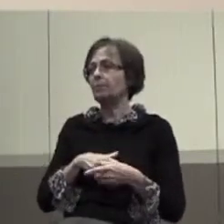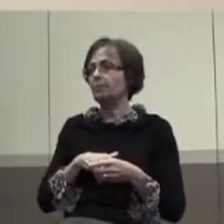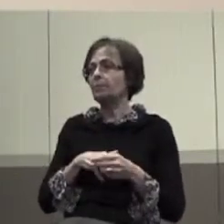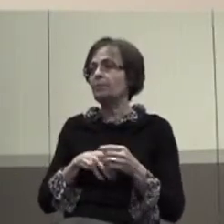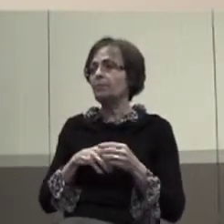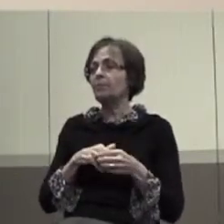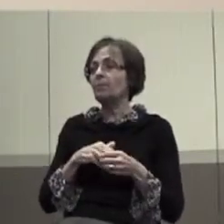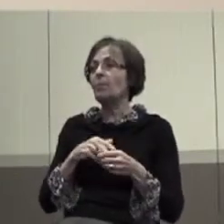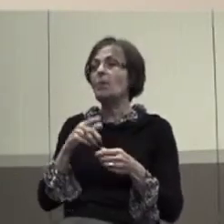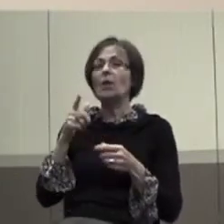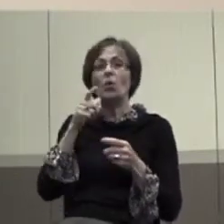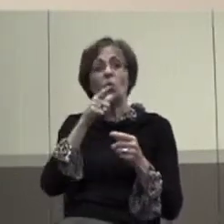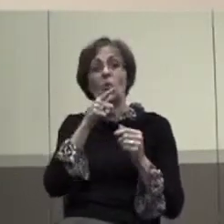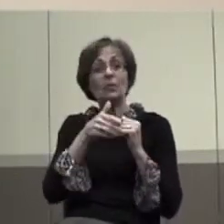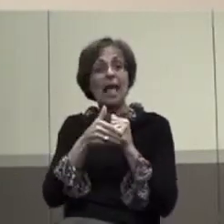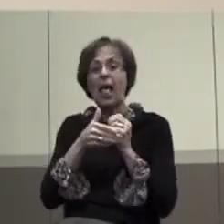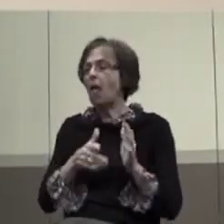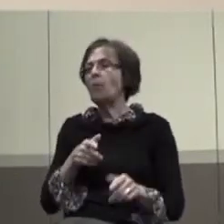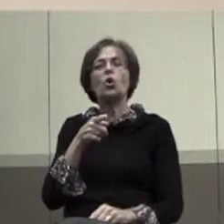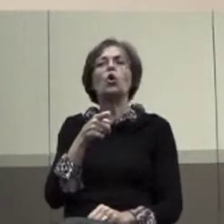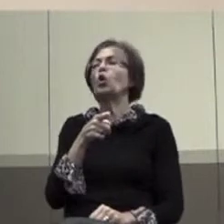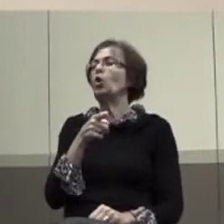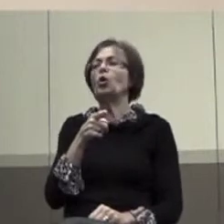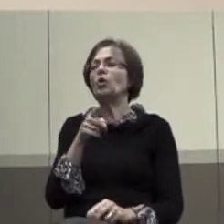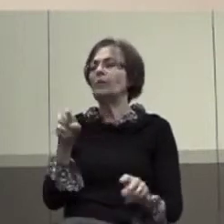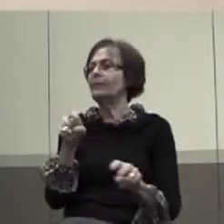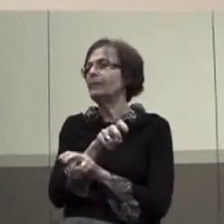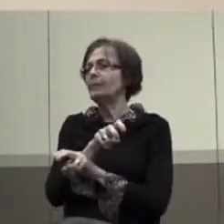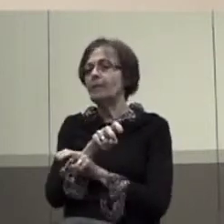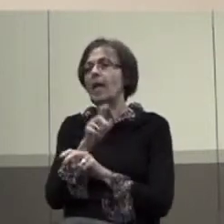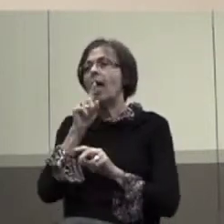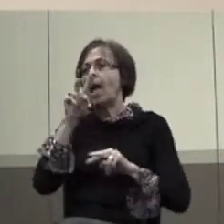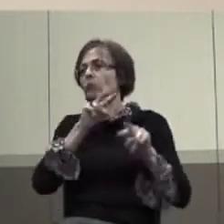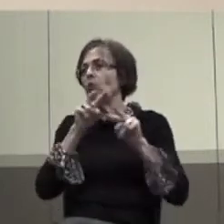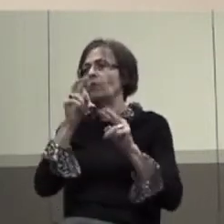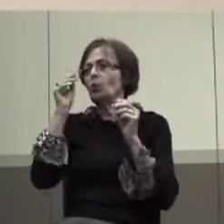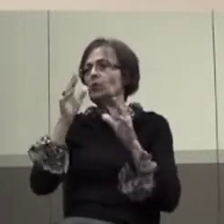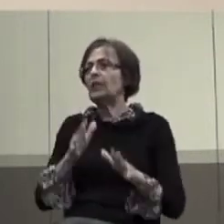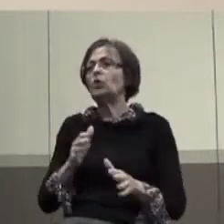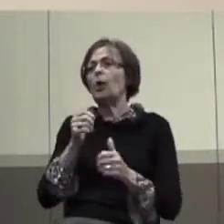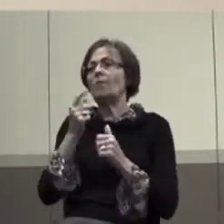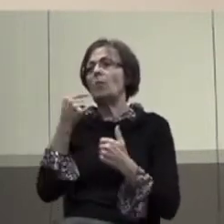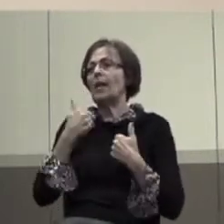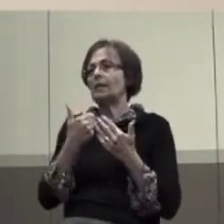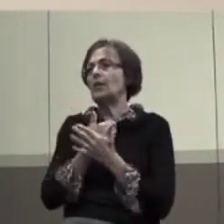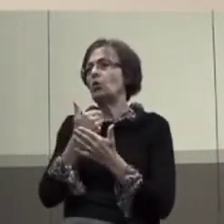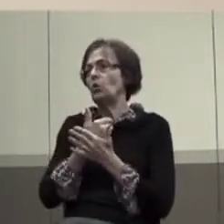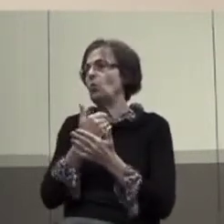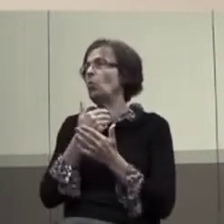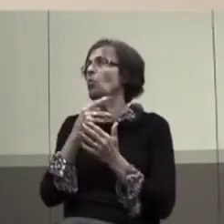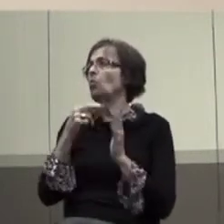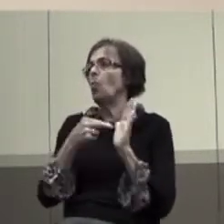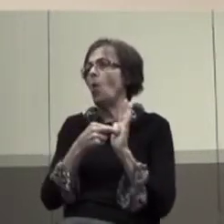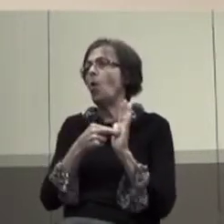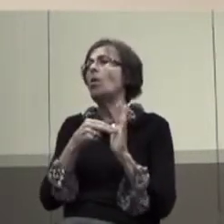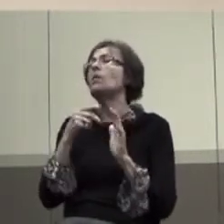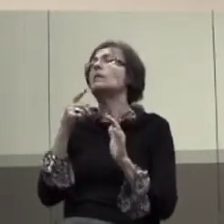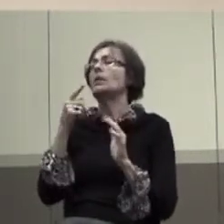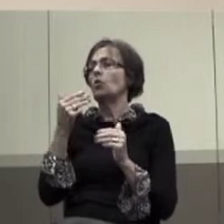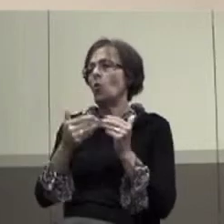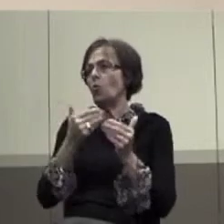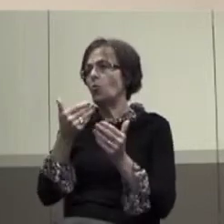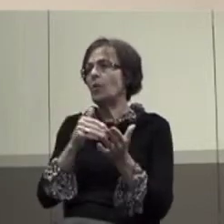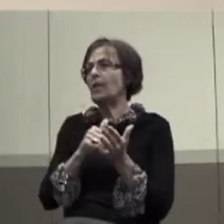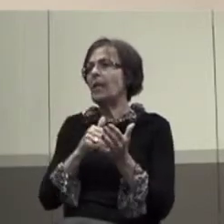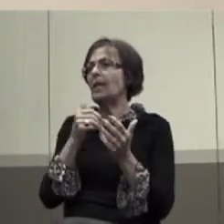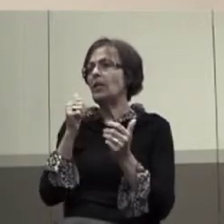else, whoever the helper was, now you're not going to be the helper. You can be the observer, you can be the teacher. So everybody has a new role. Let's go back through it again. Try to